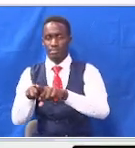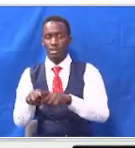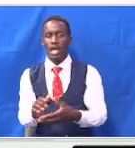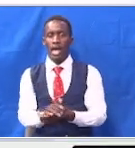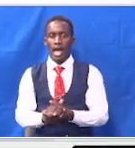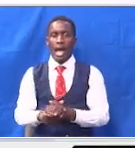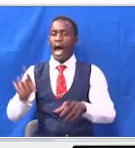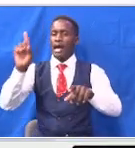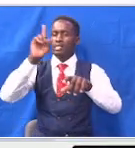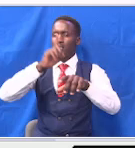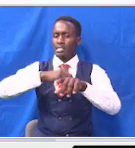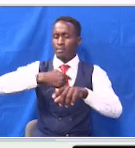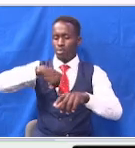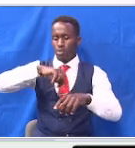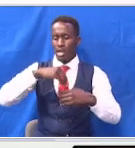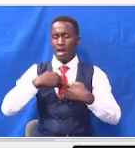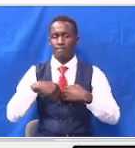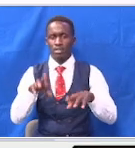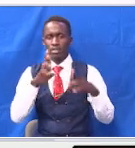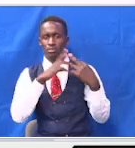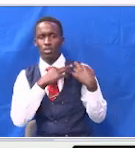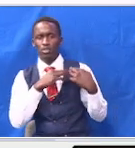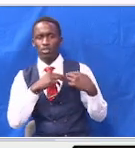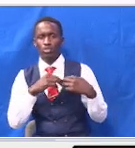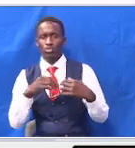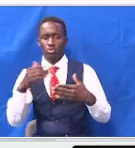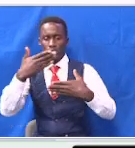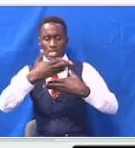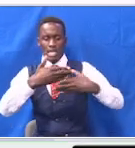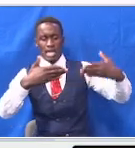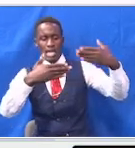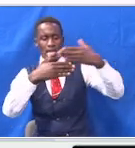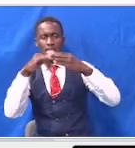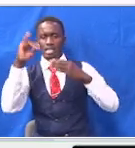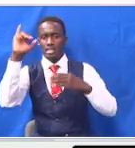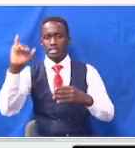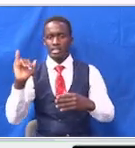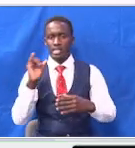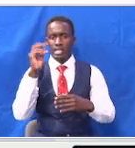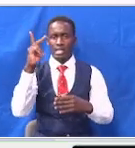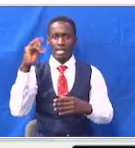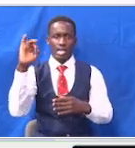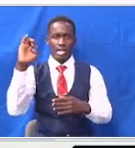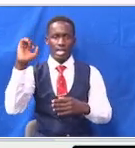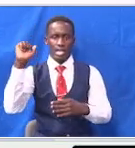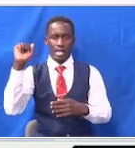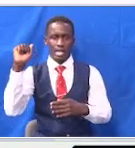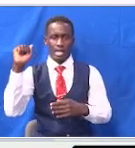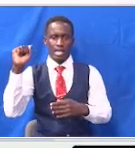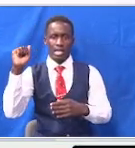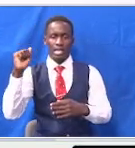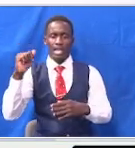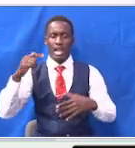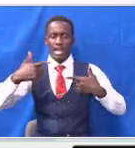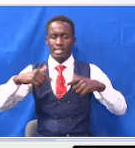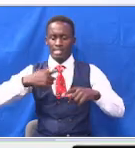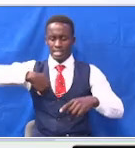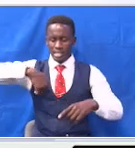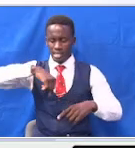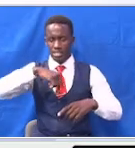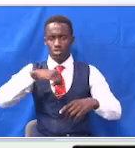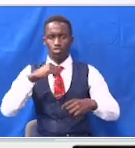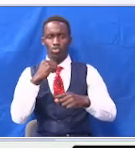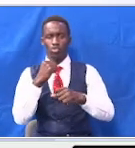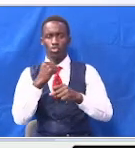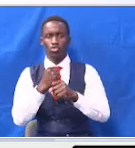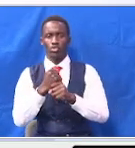get engaged now to do the JKIA under another arrangement, let us do it properly, include public participation, let's have all stakeholders